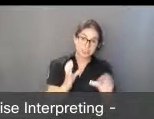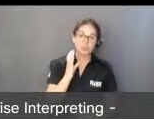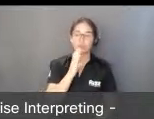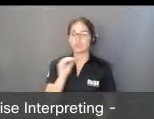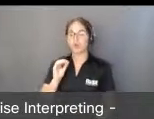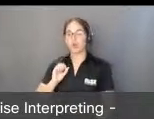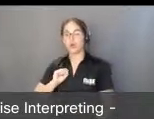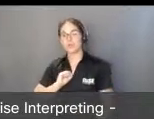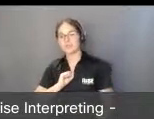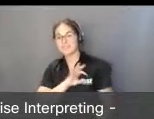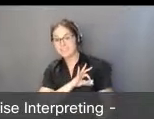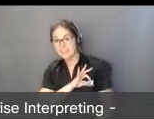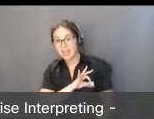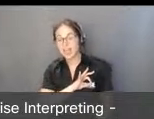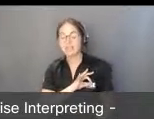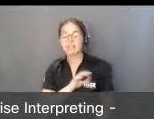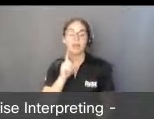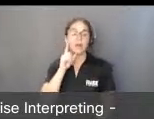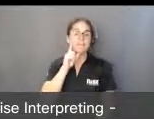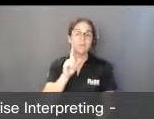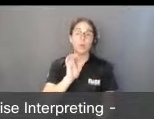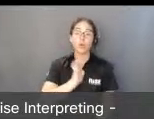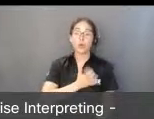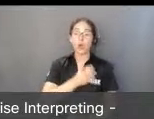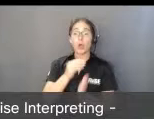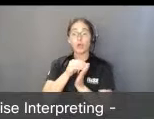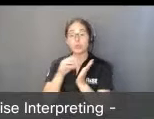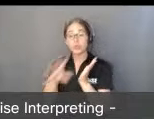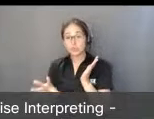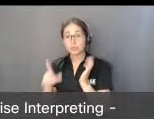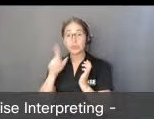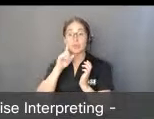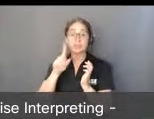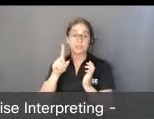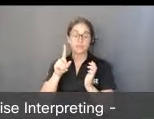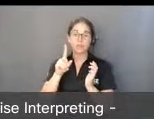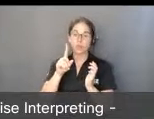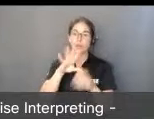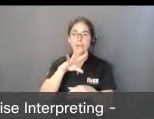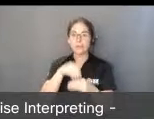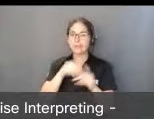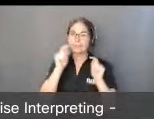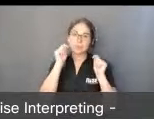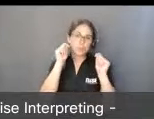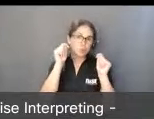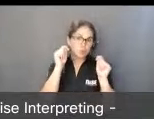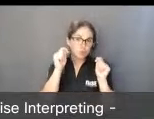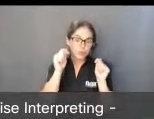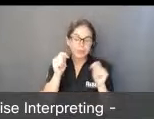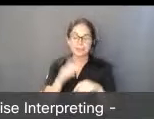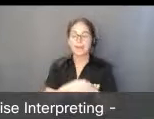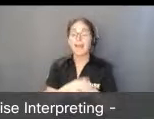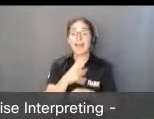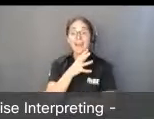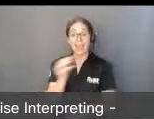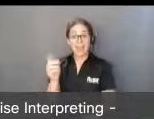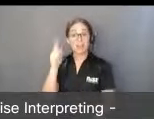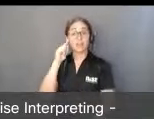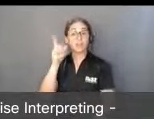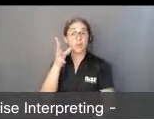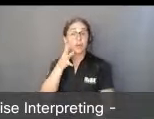staff, for our students as far as tutoring, and our parents as